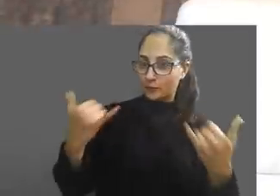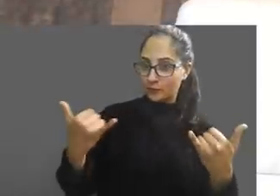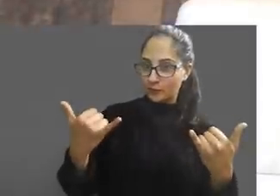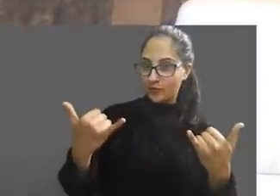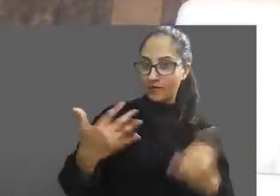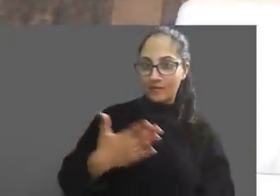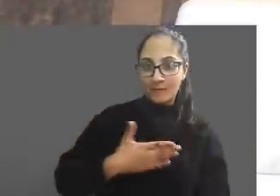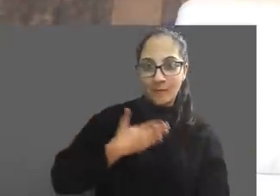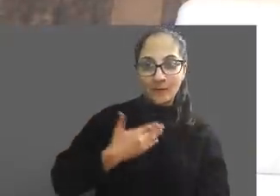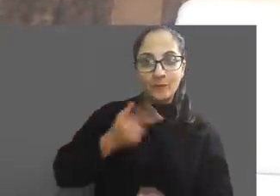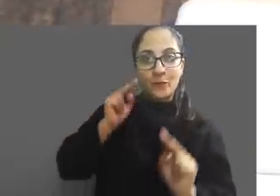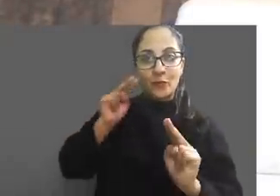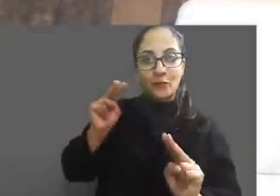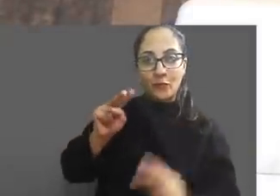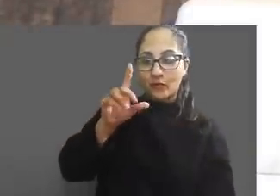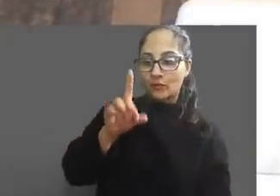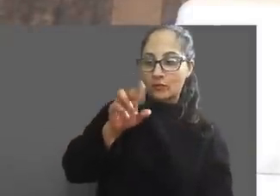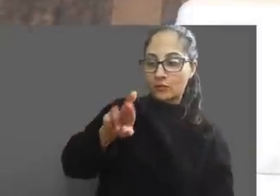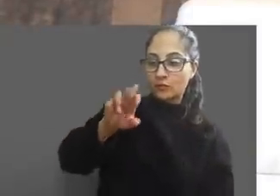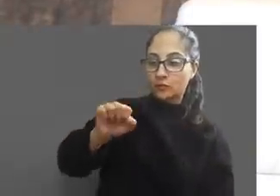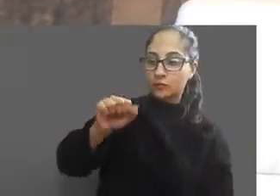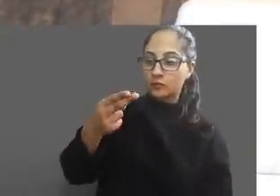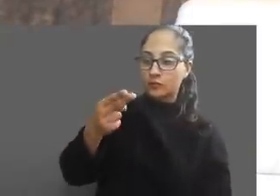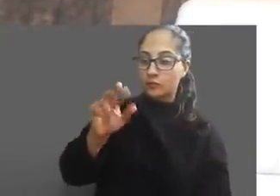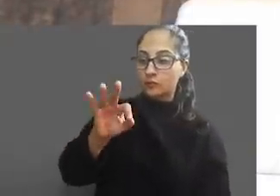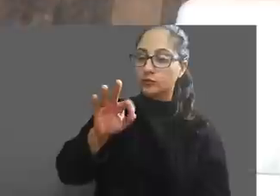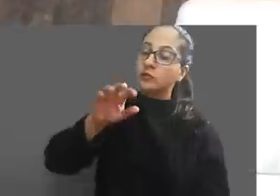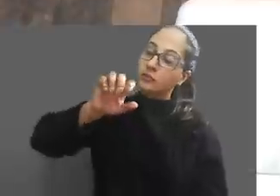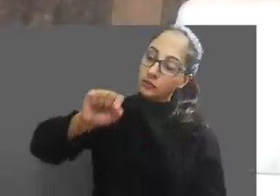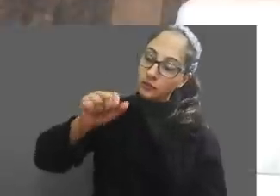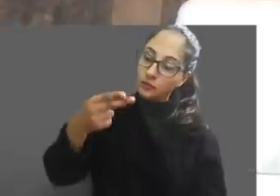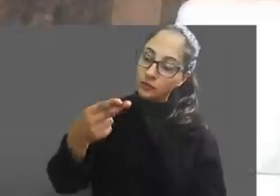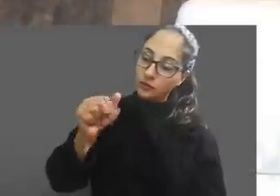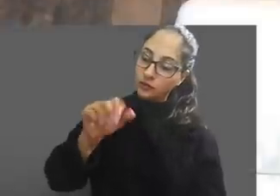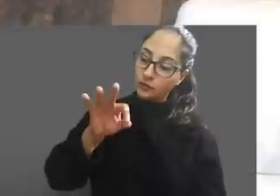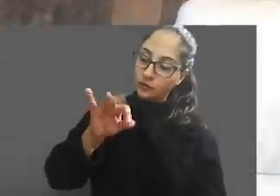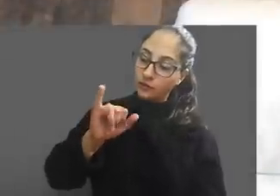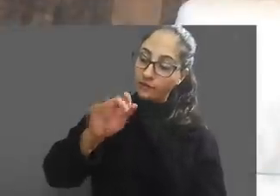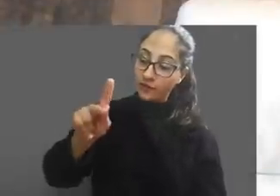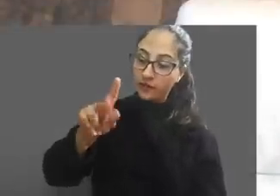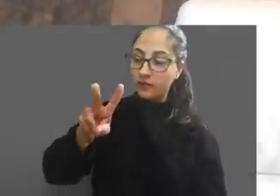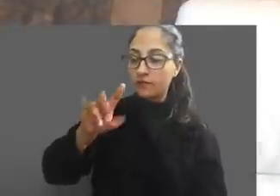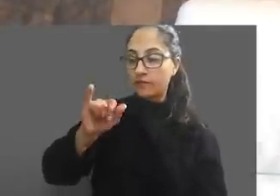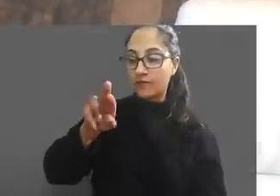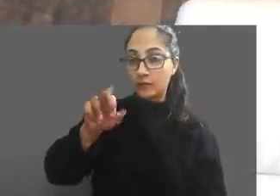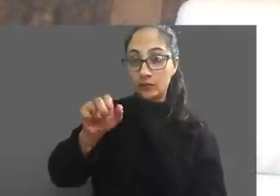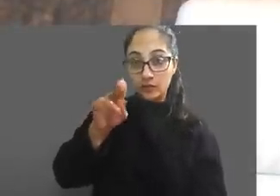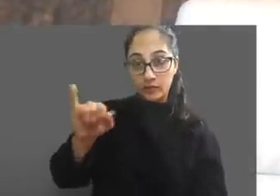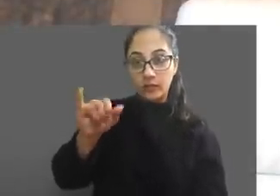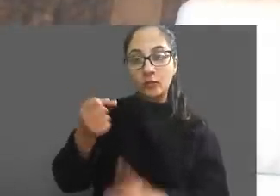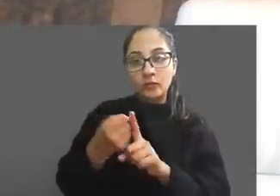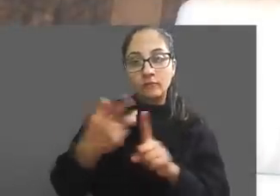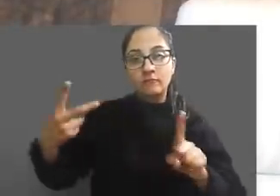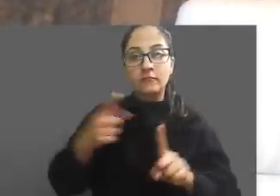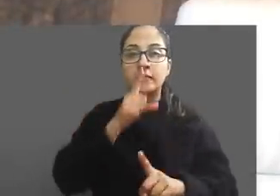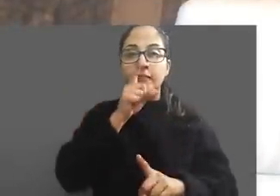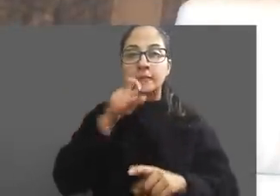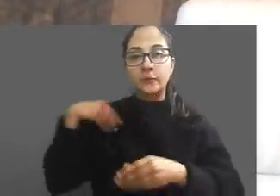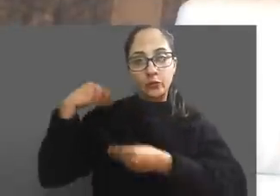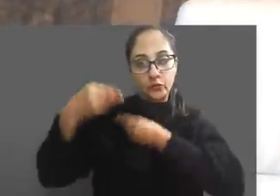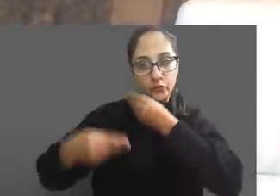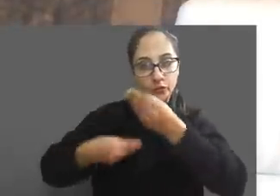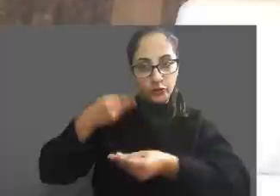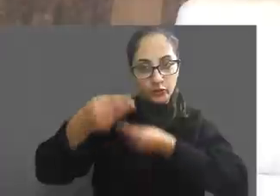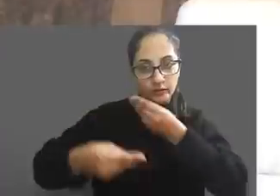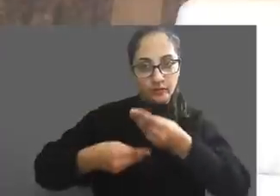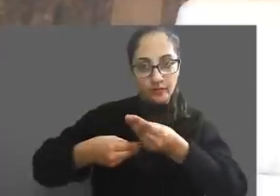to hearing from Dr. Shafiq Virani on how we can look to our traditions in forms of devotional expressions to find strength in our